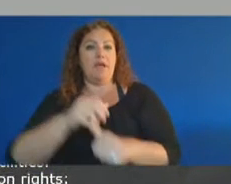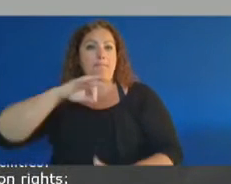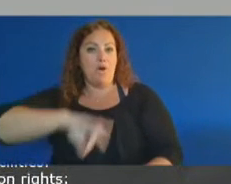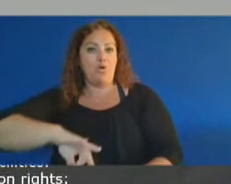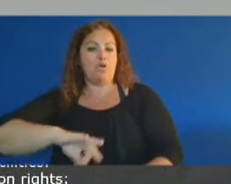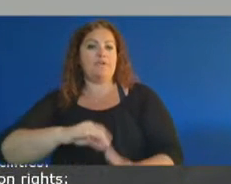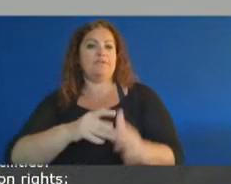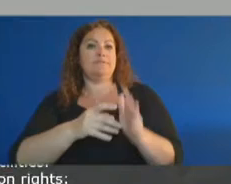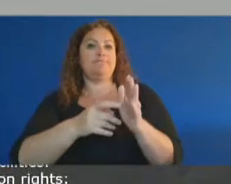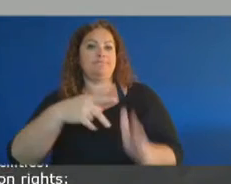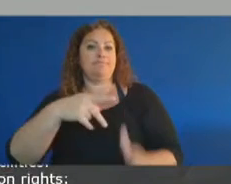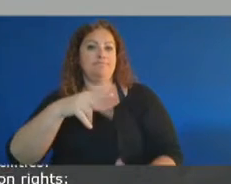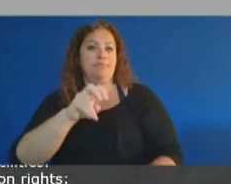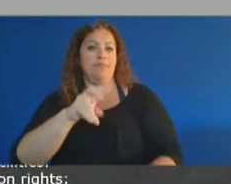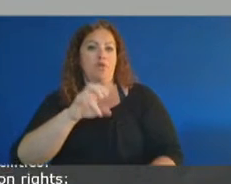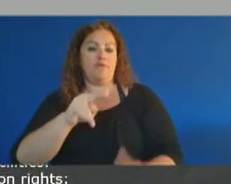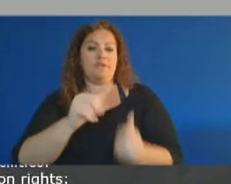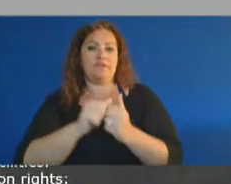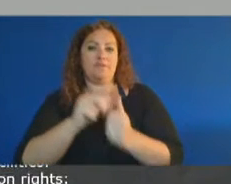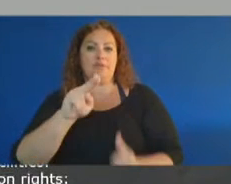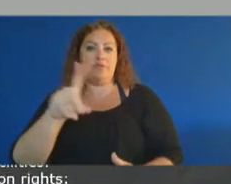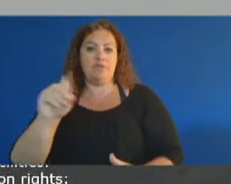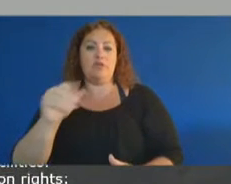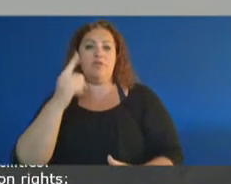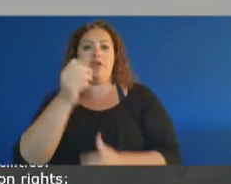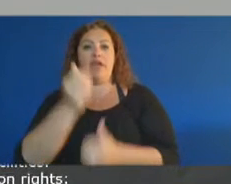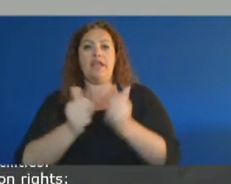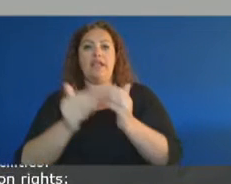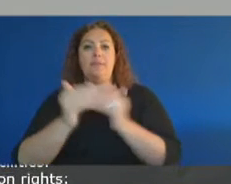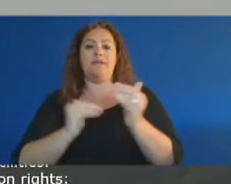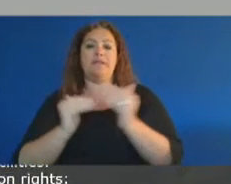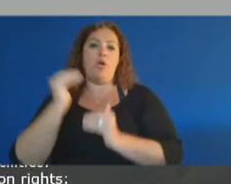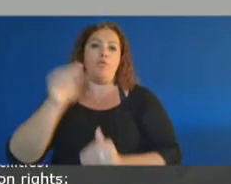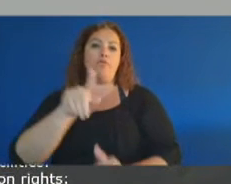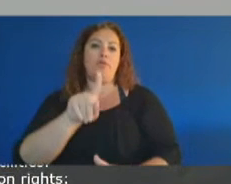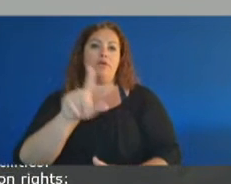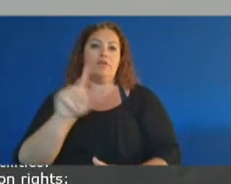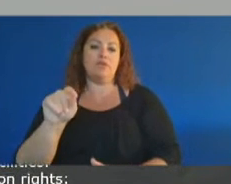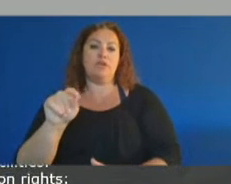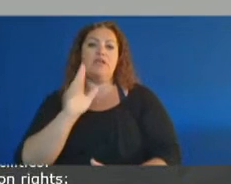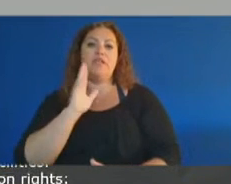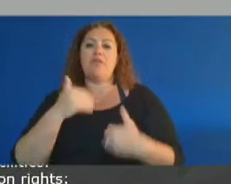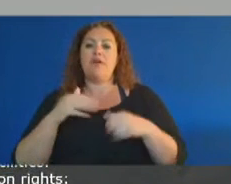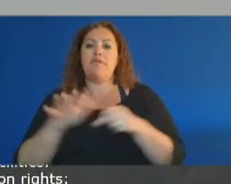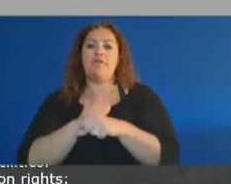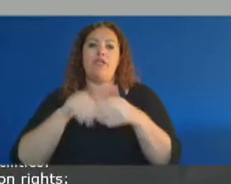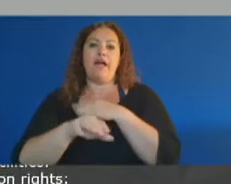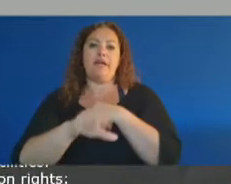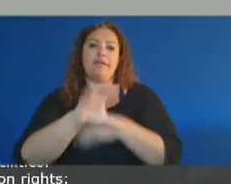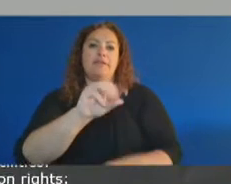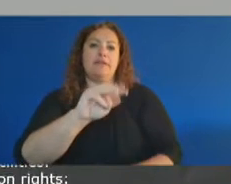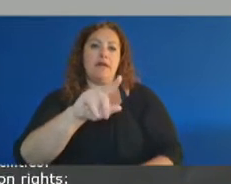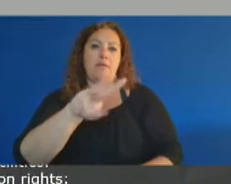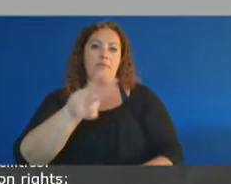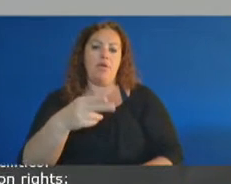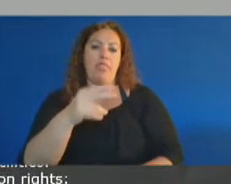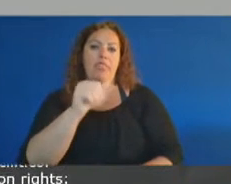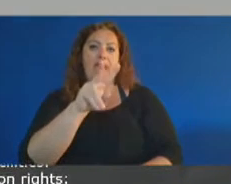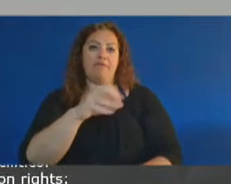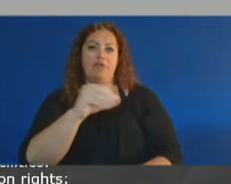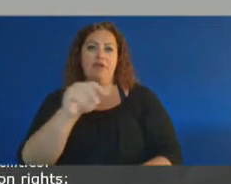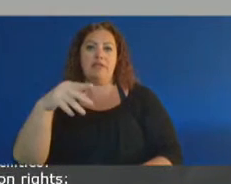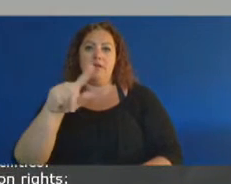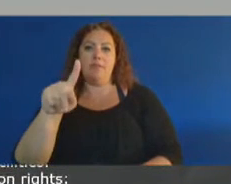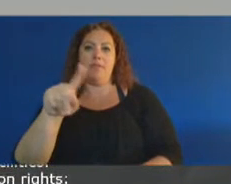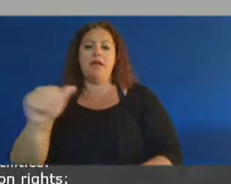forth in the Udo for any Building height Beyond 120 uh would provide full access on Commonwealth Avenue in the plaza also would commit to